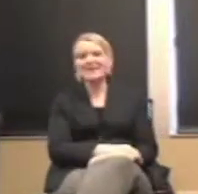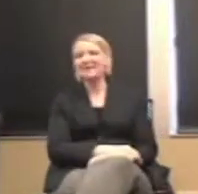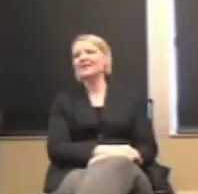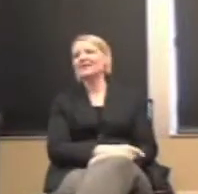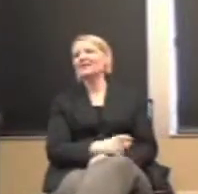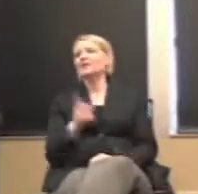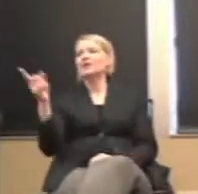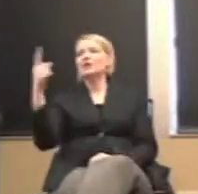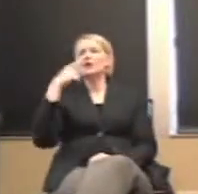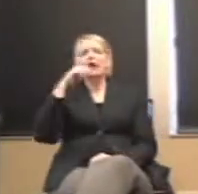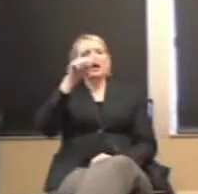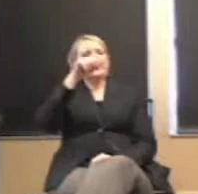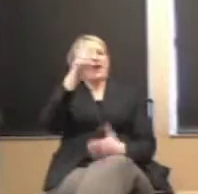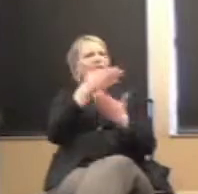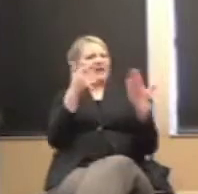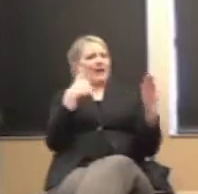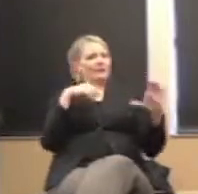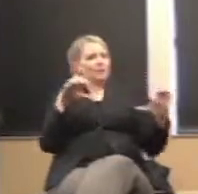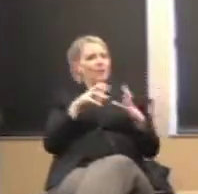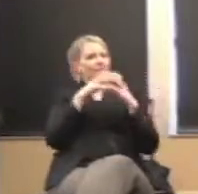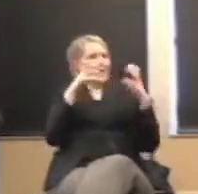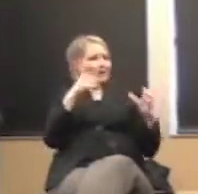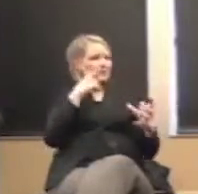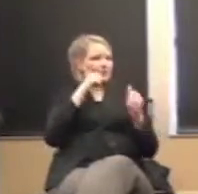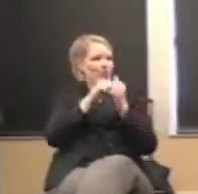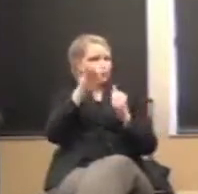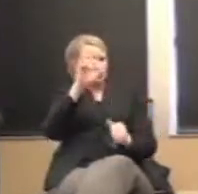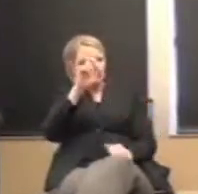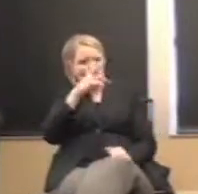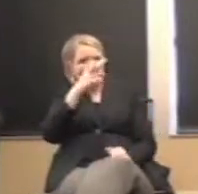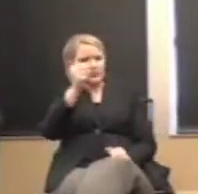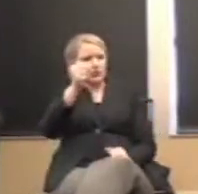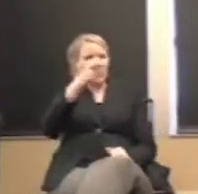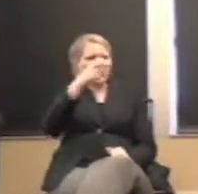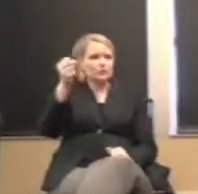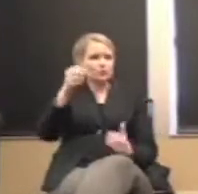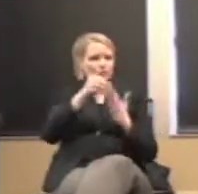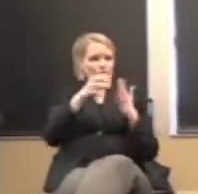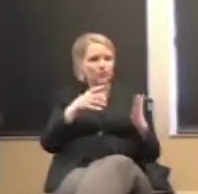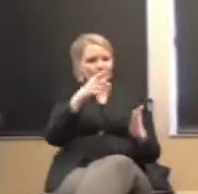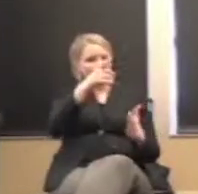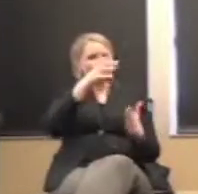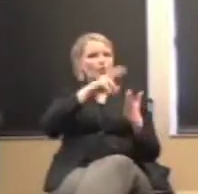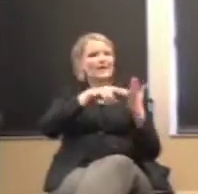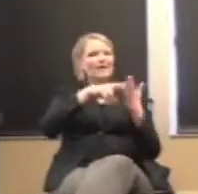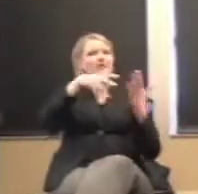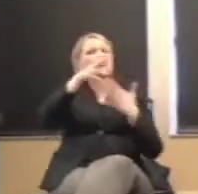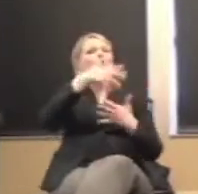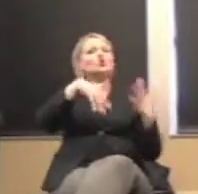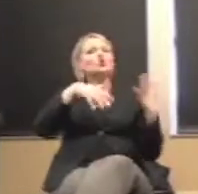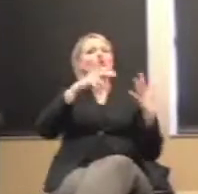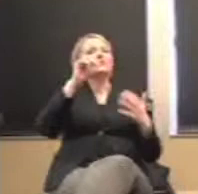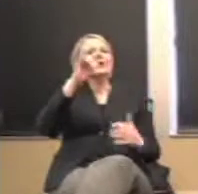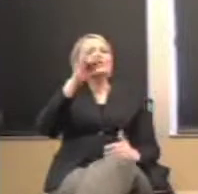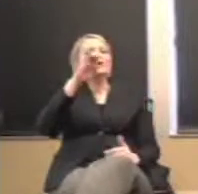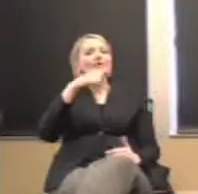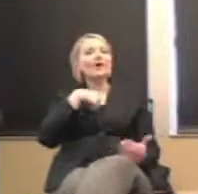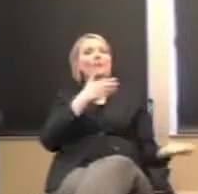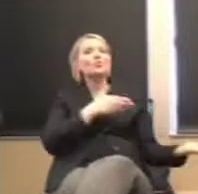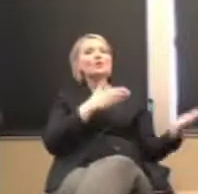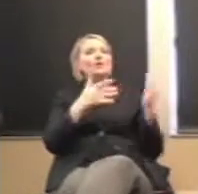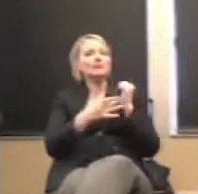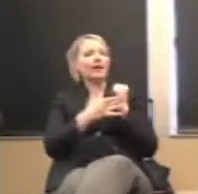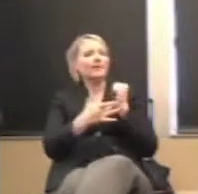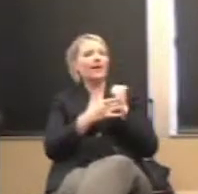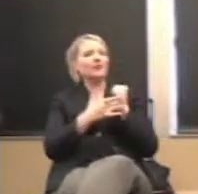doing recently with a lot of my junior high and high school students who are using social narratives is bringing in the technology piece. So doing it in like